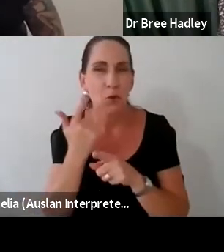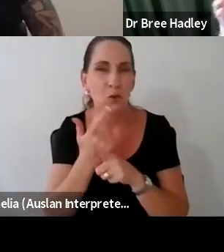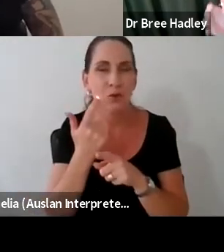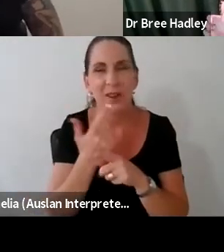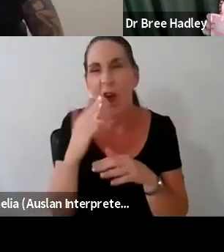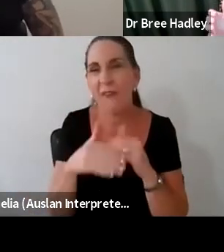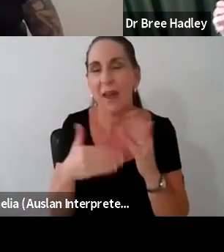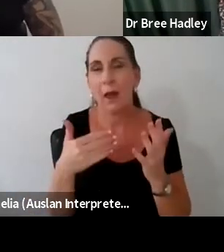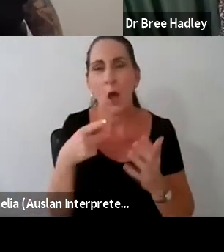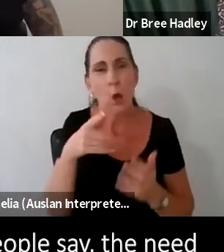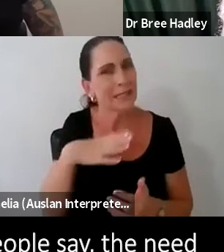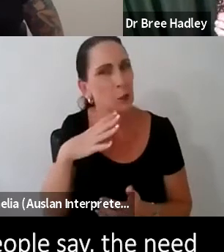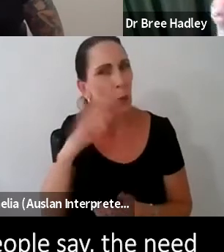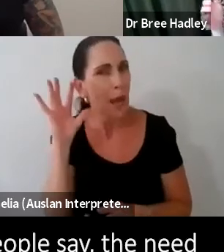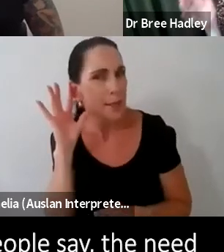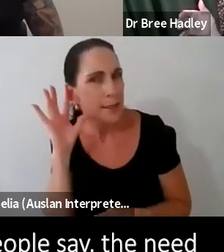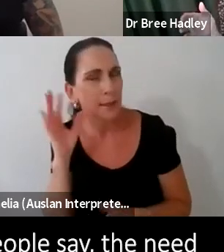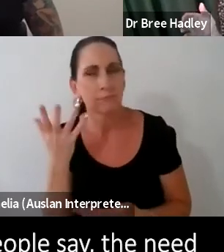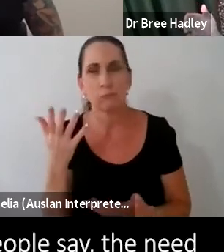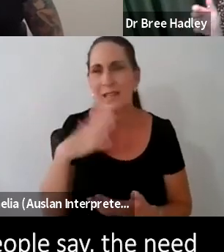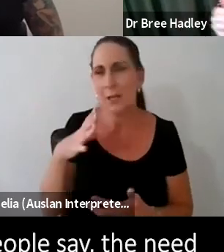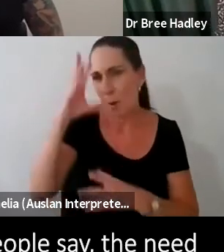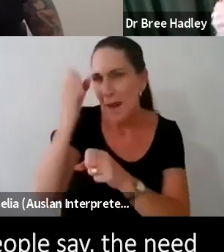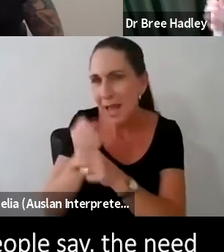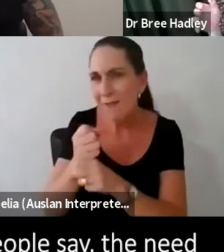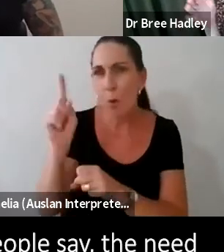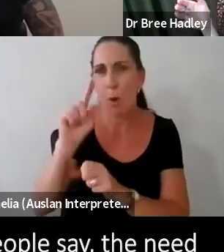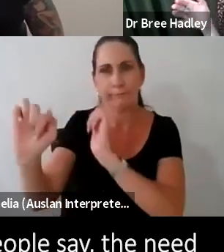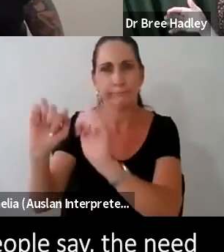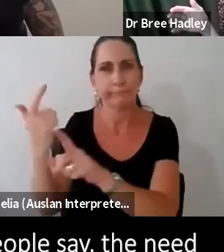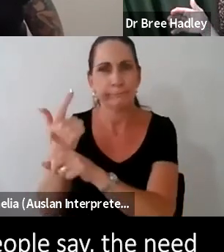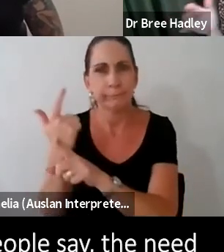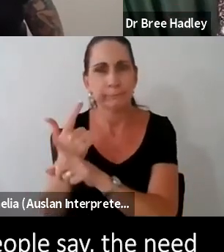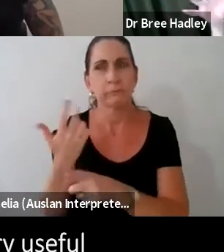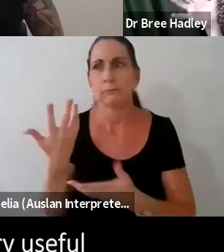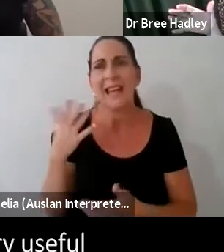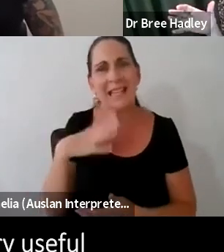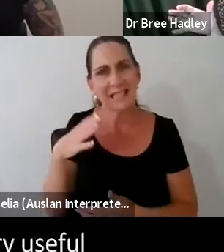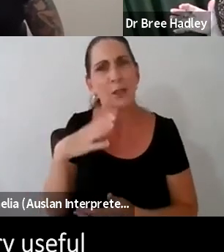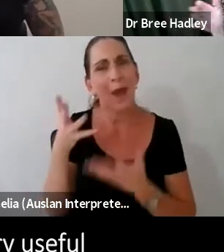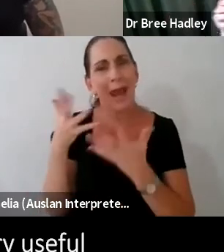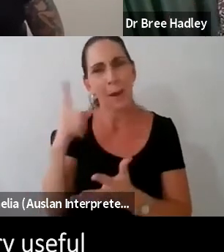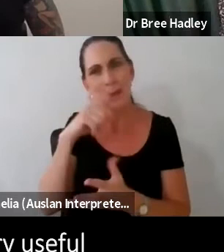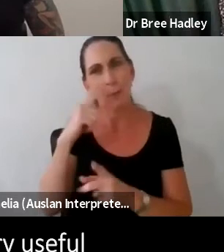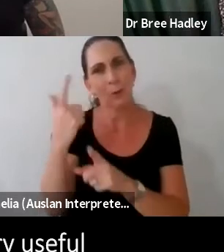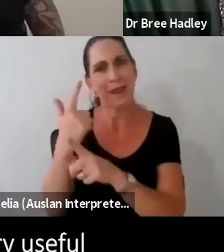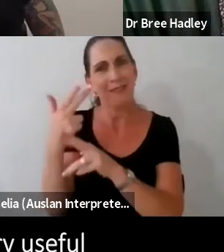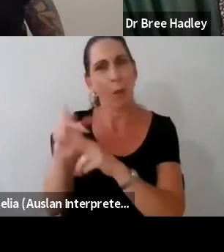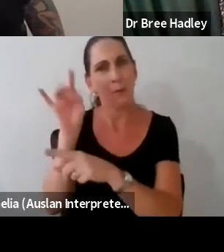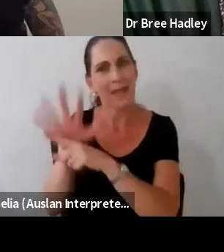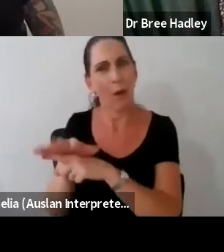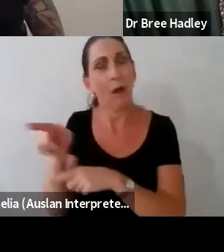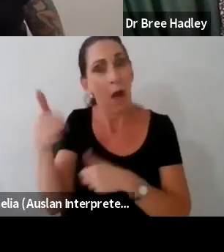the need to listen, the need to believe what people say, the need to let people speak for themselves. And that's very useful when we're talking